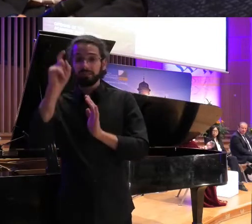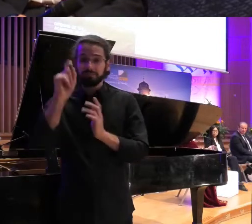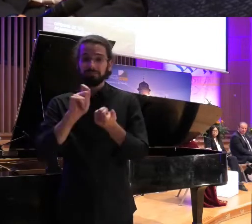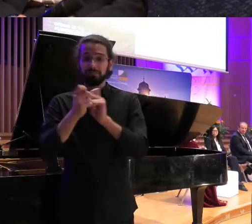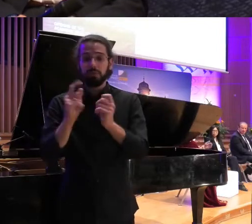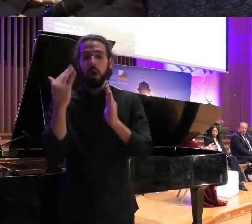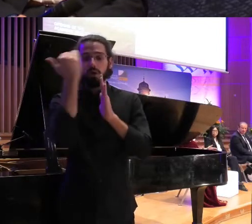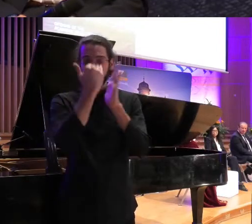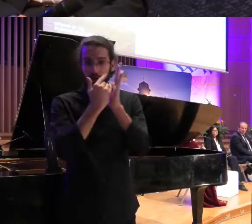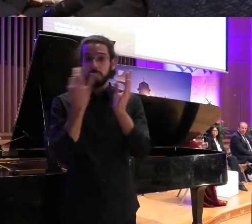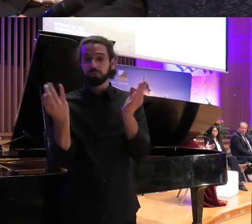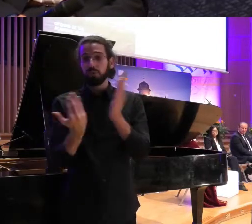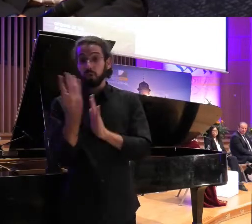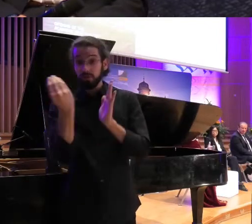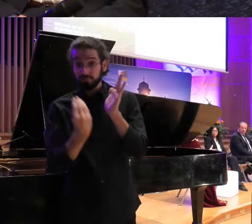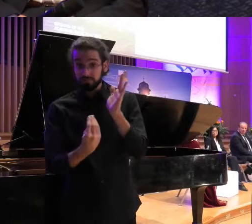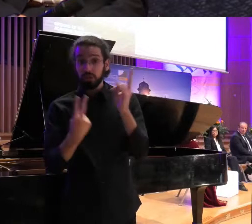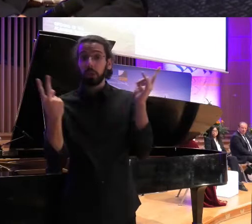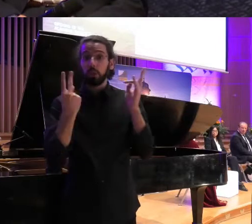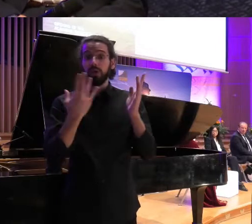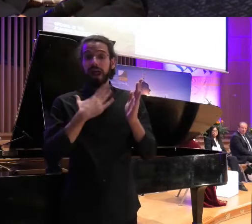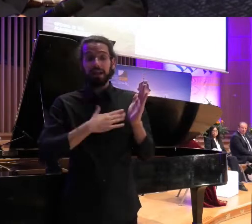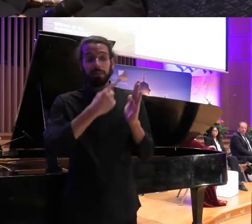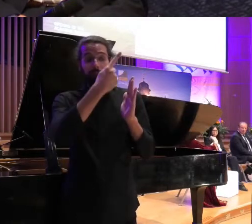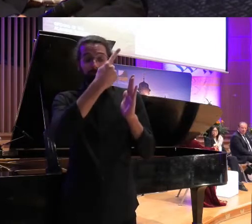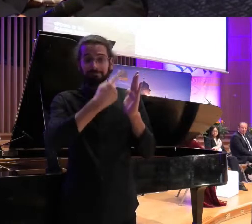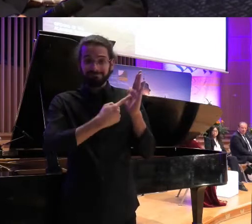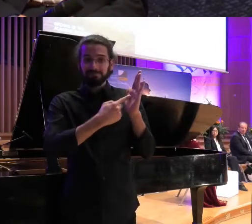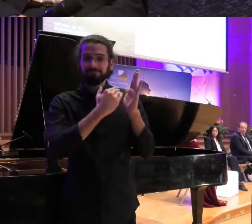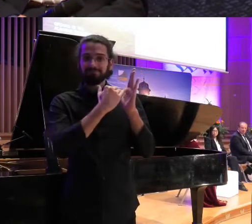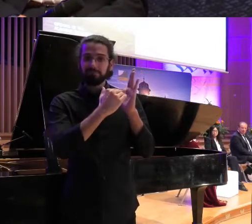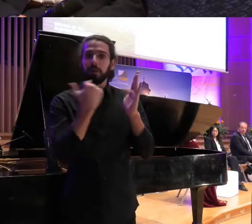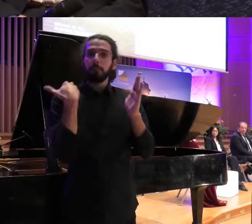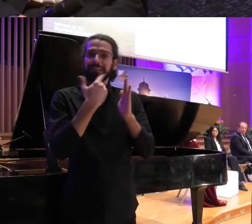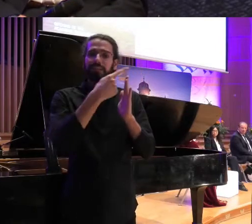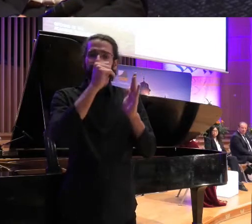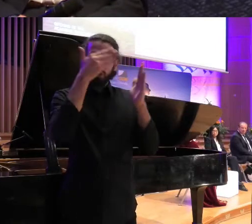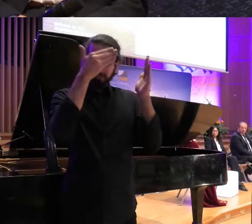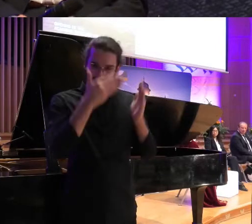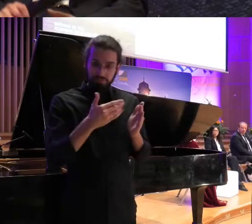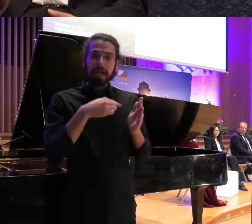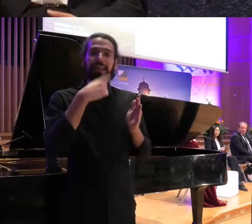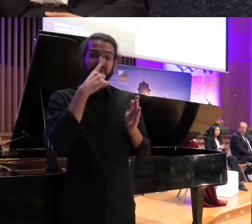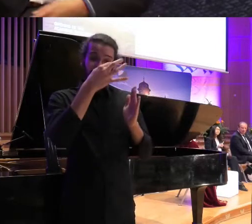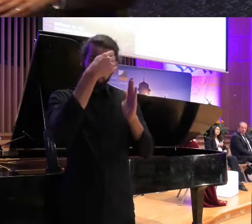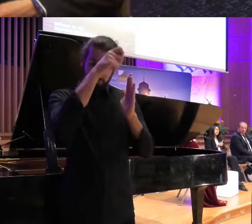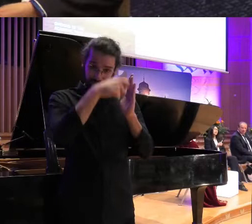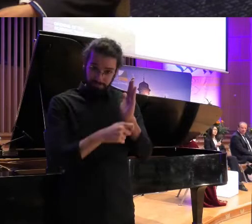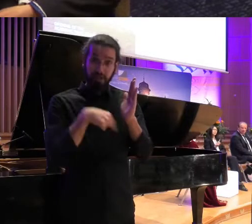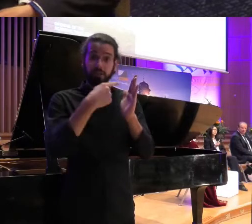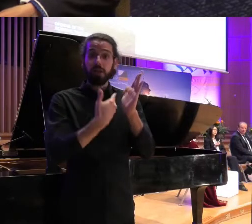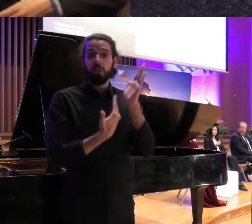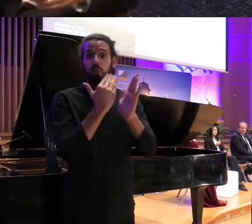basically first keep on working on the goals before starting a new phase of thinking? So what is your